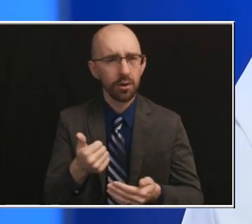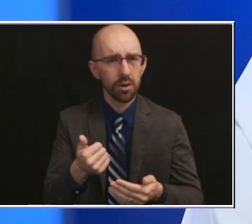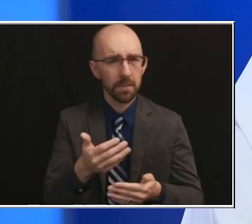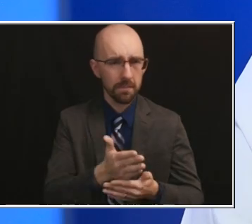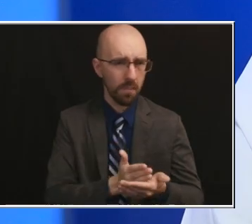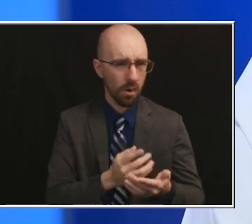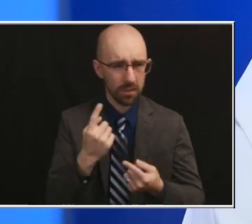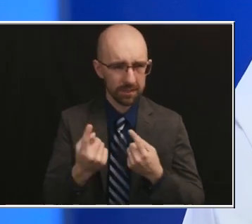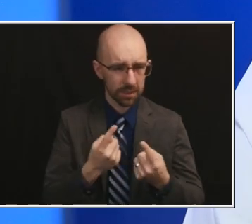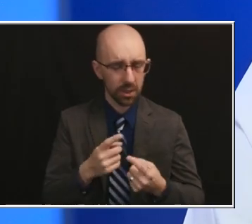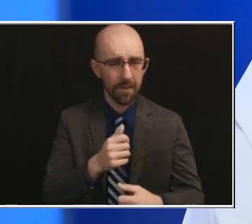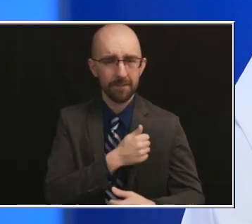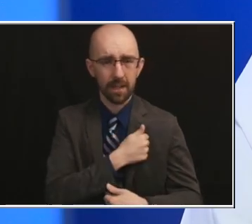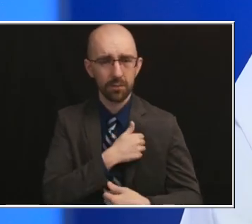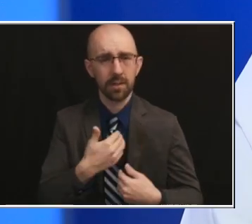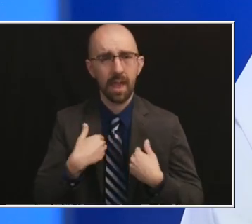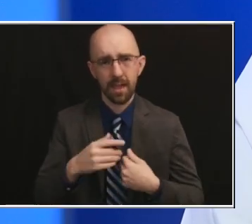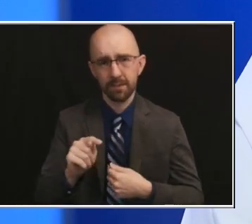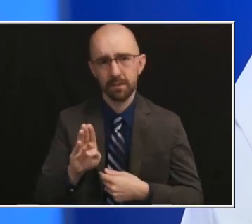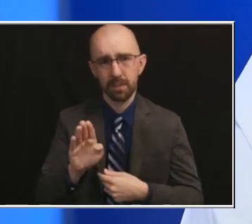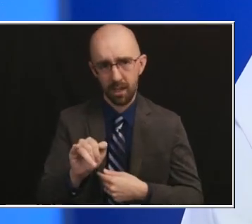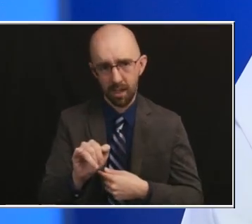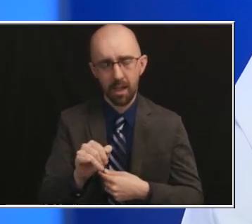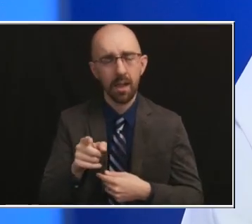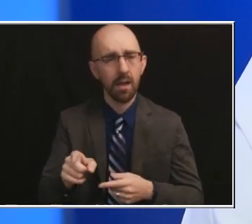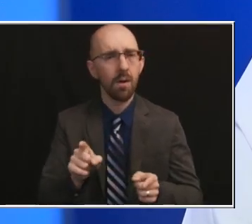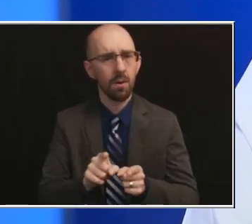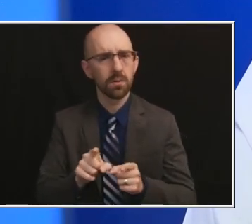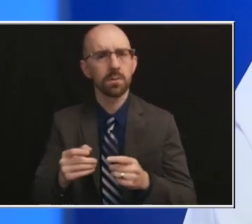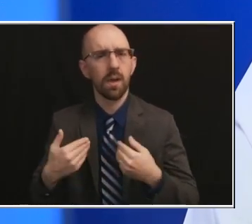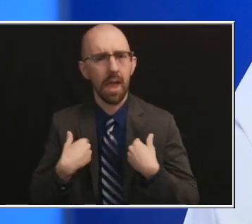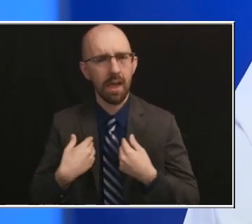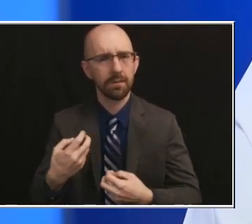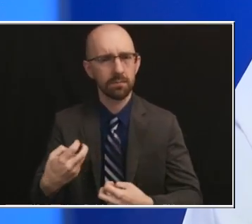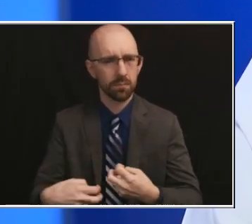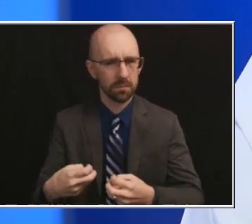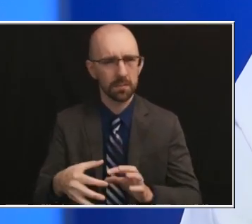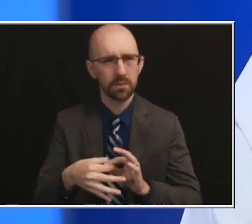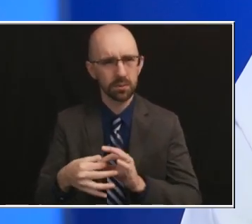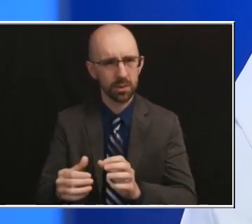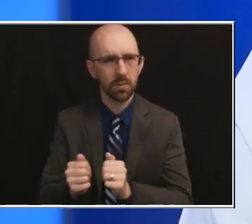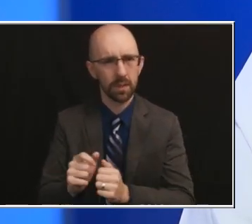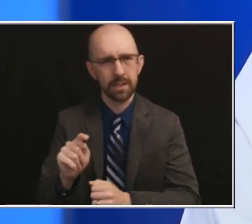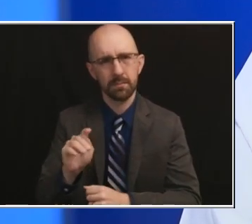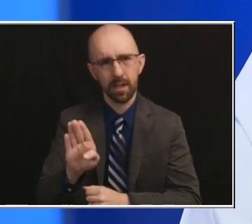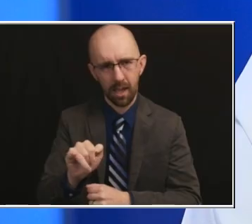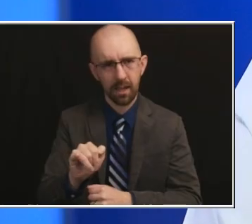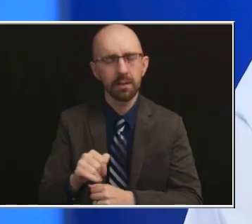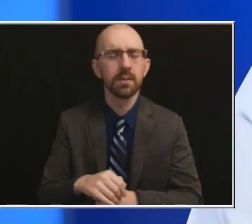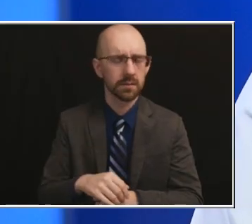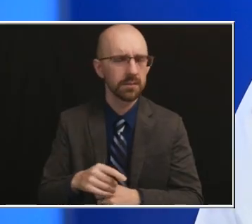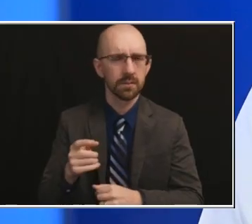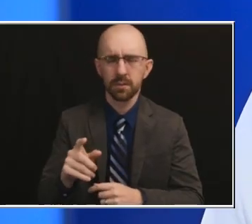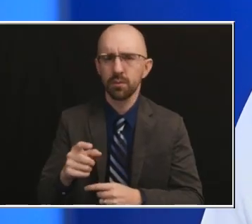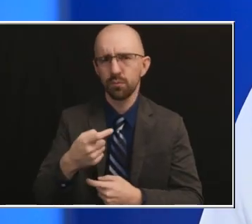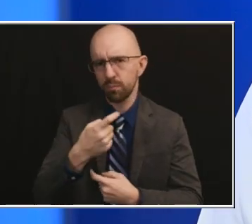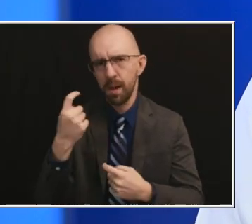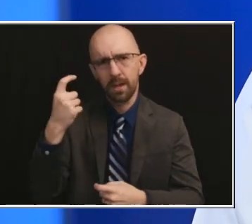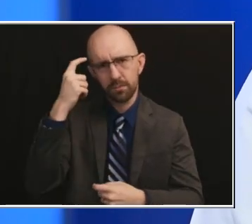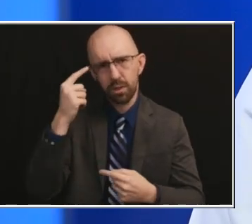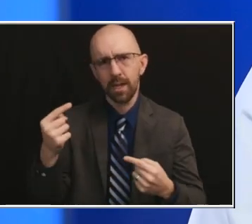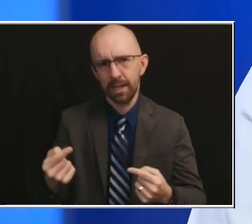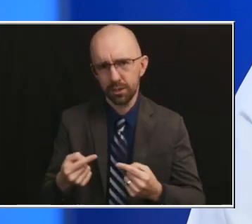veterans who have had TBI, they also have complications associated with TBI. Traumatic brain injury. Traumatic brain injury,